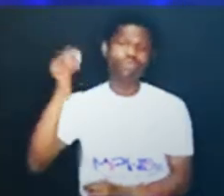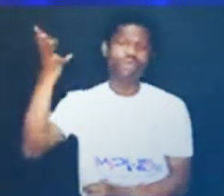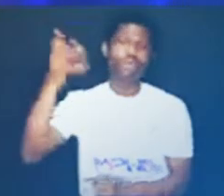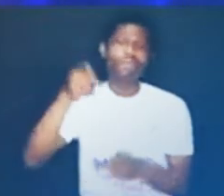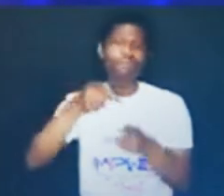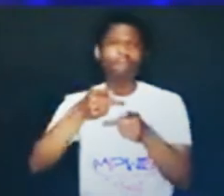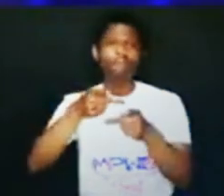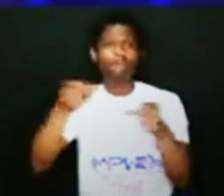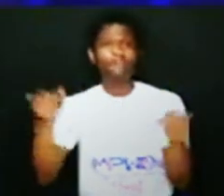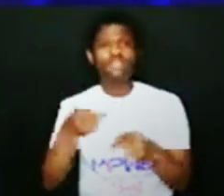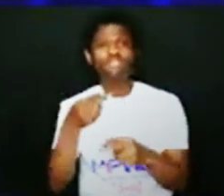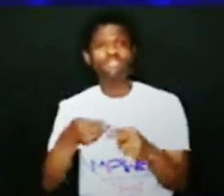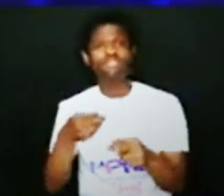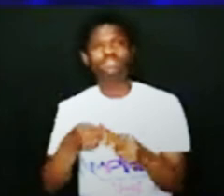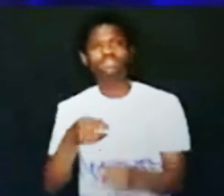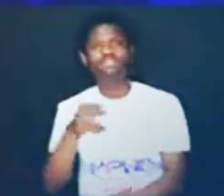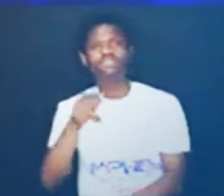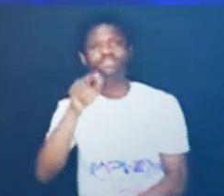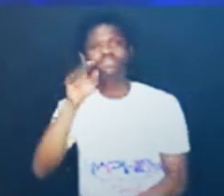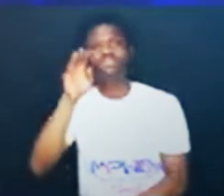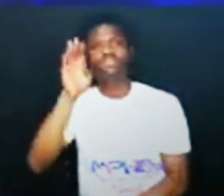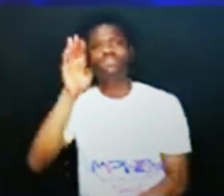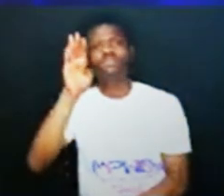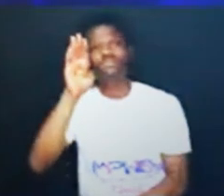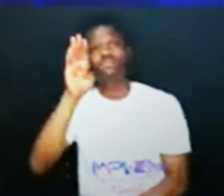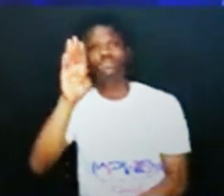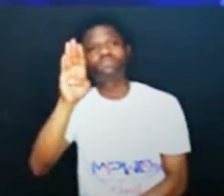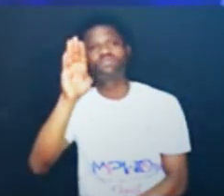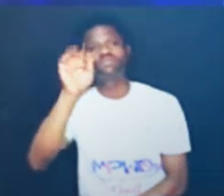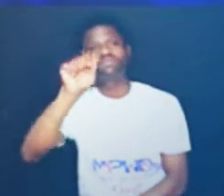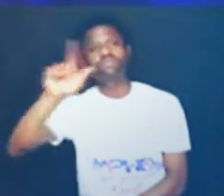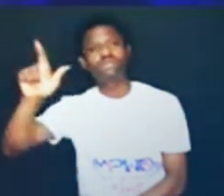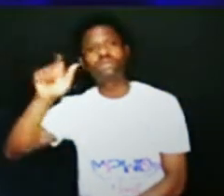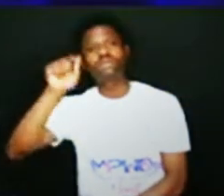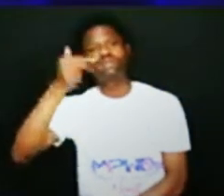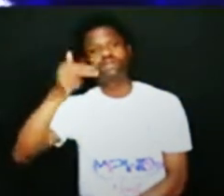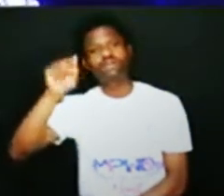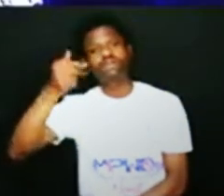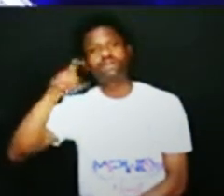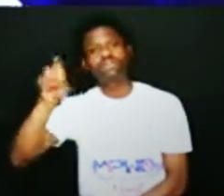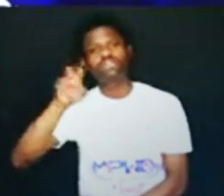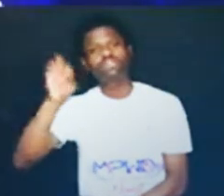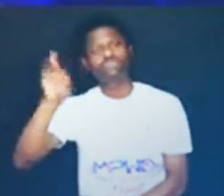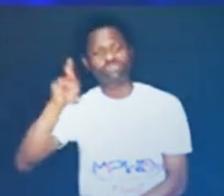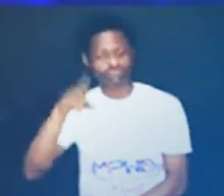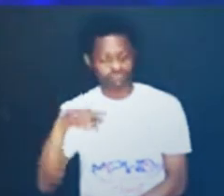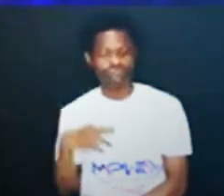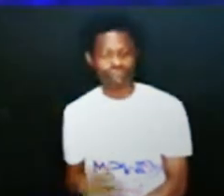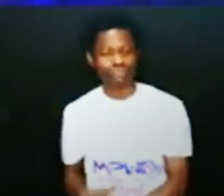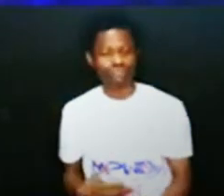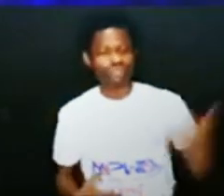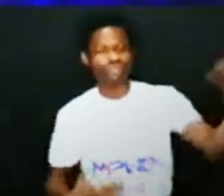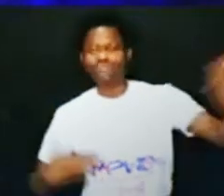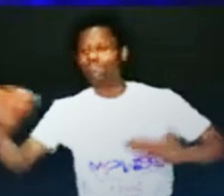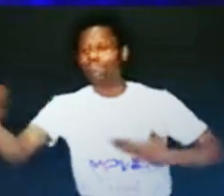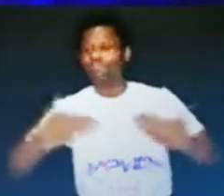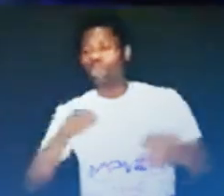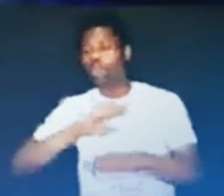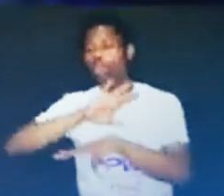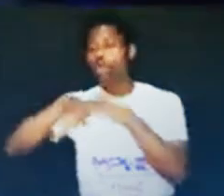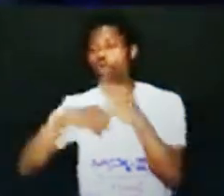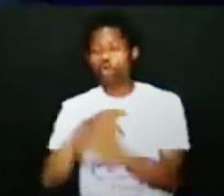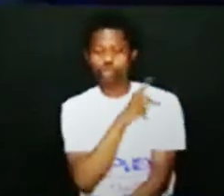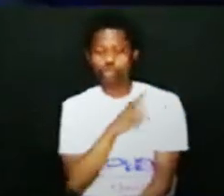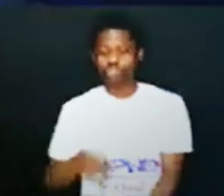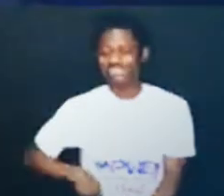near the border of Ephraim, he invited all the king's sons to come there. Beye infie